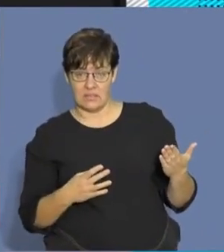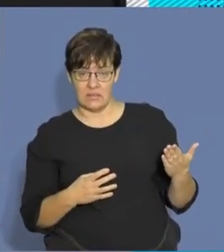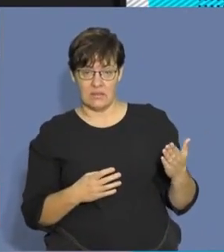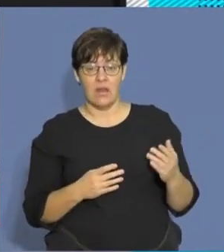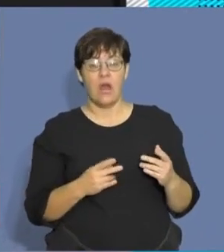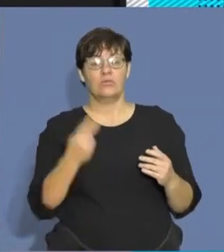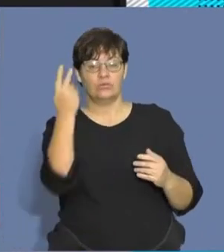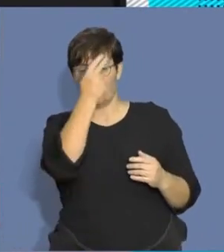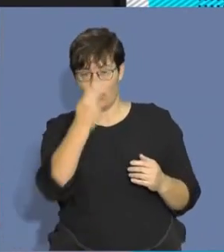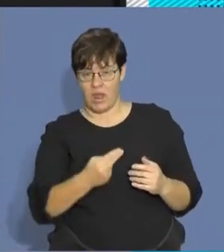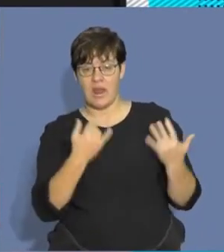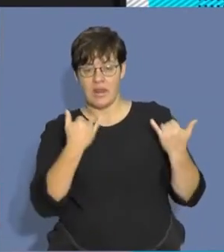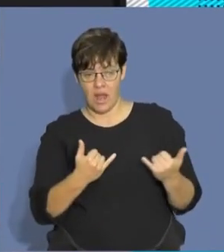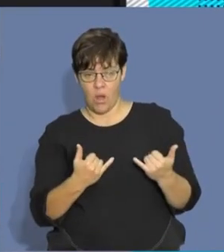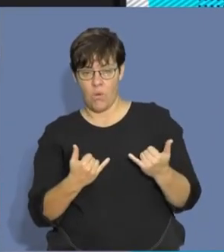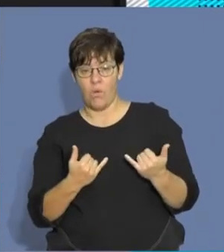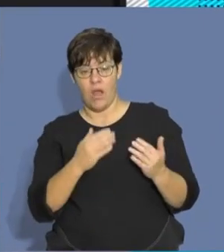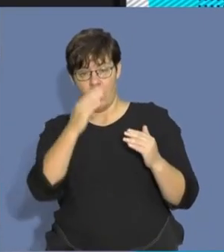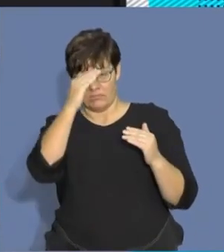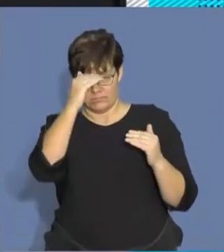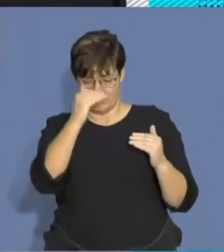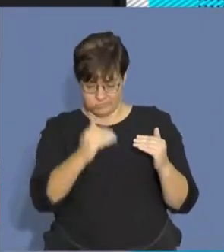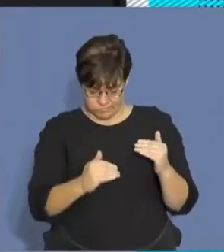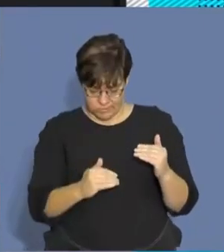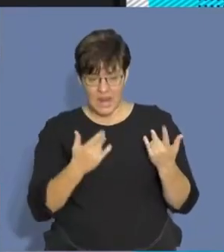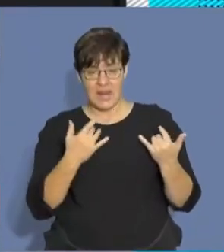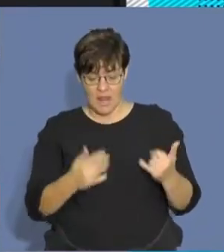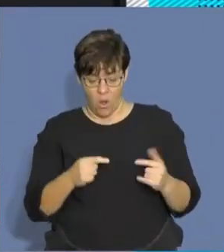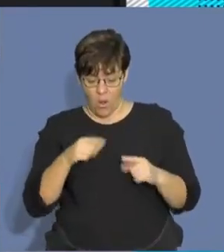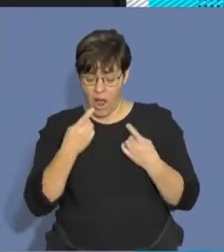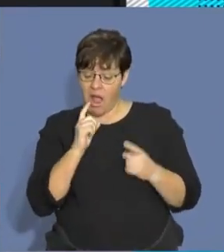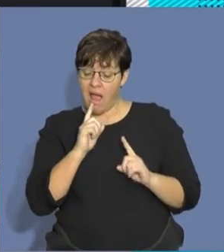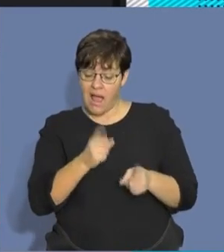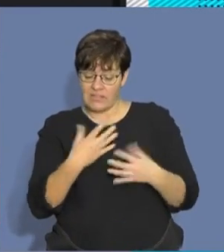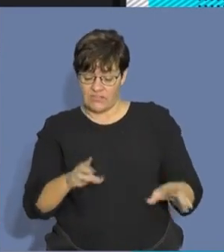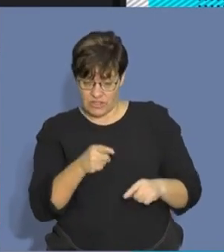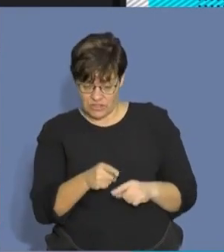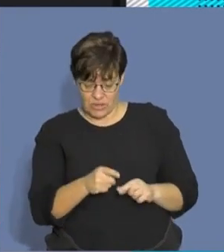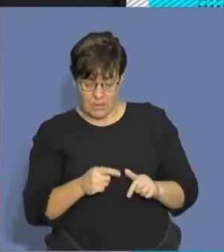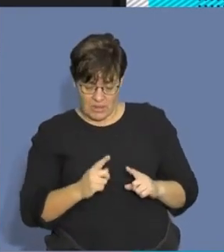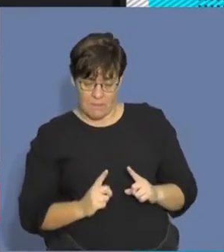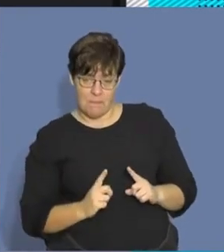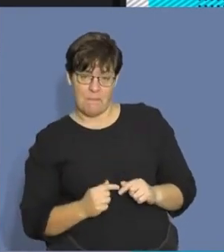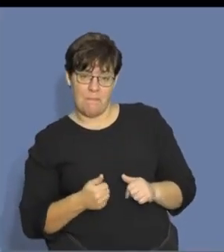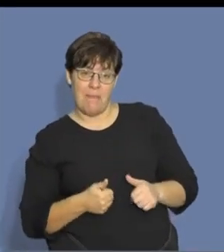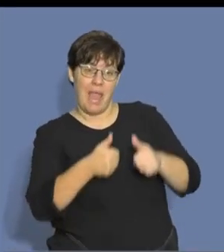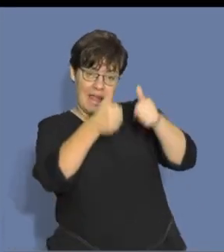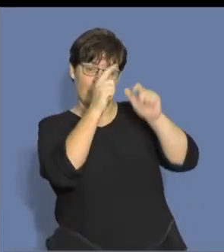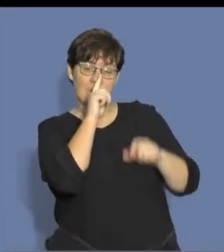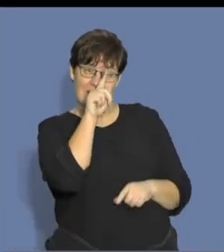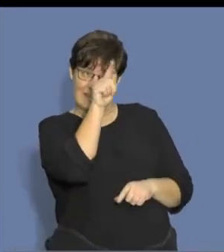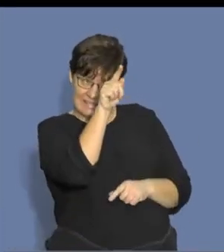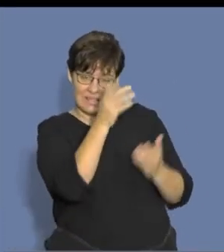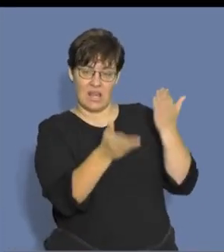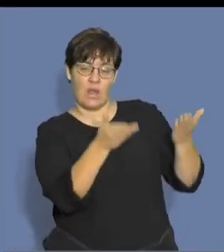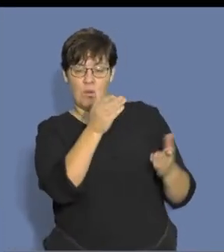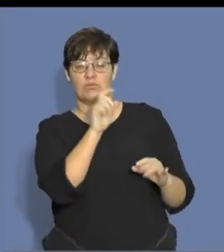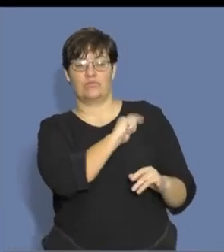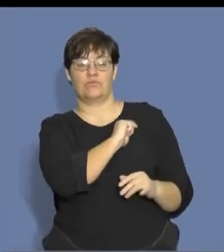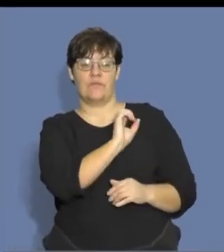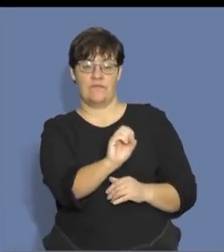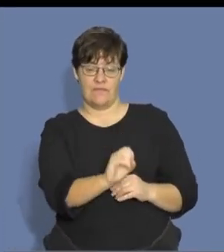just drawing. And now what we're doing is we're working backwards. And I want to find something so that my equation is true. So what I'm going to do